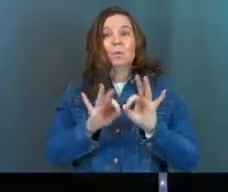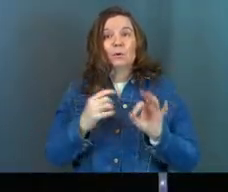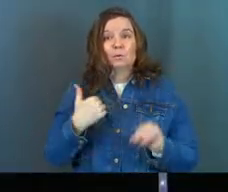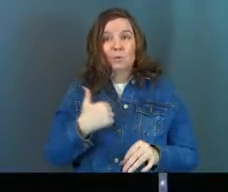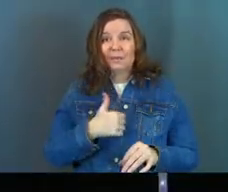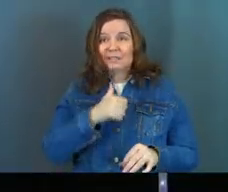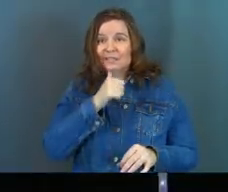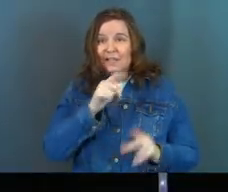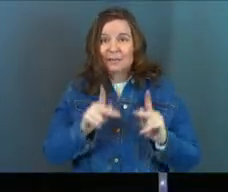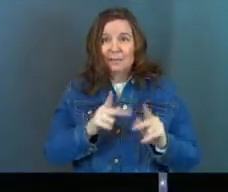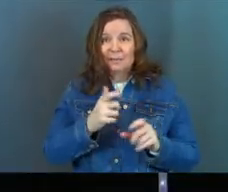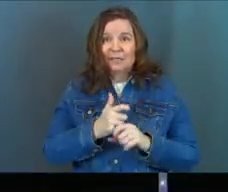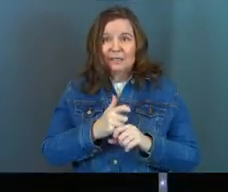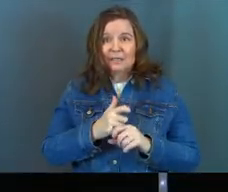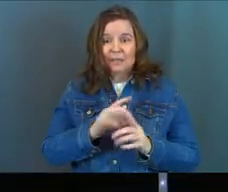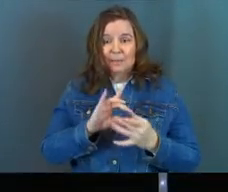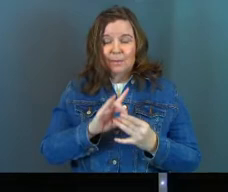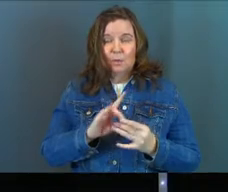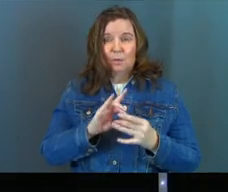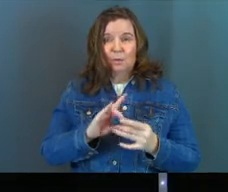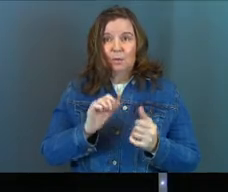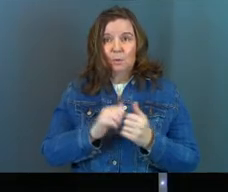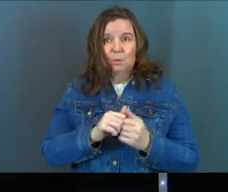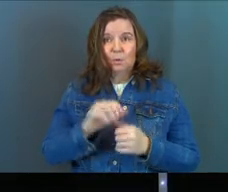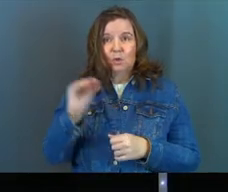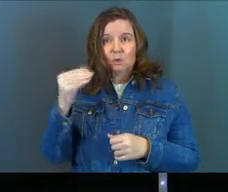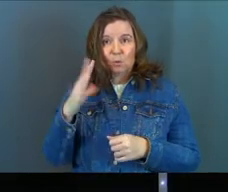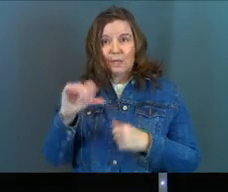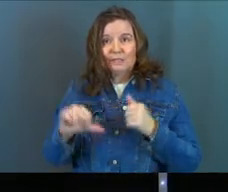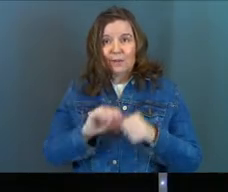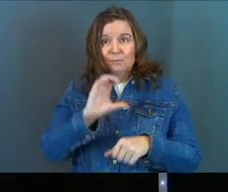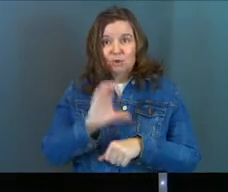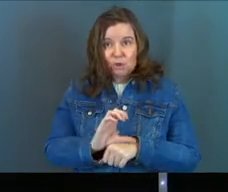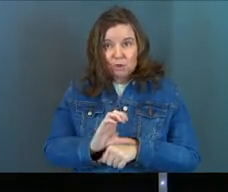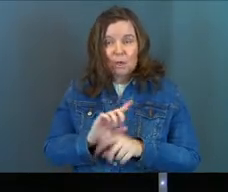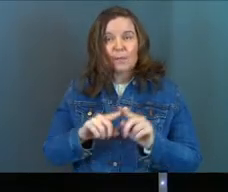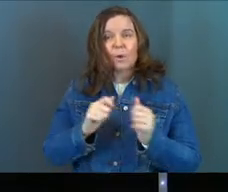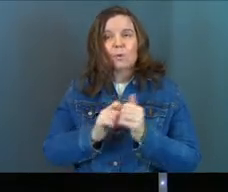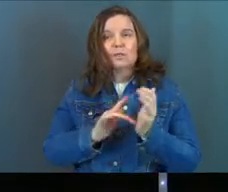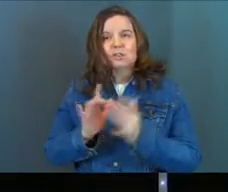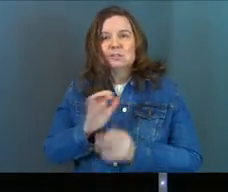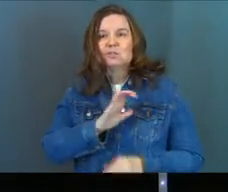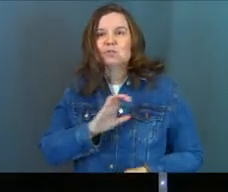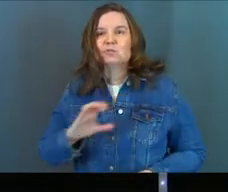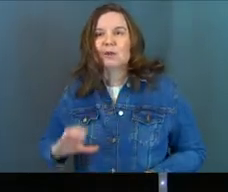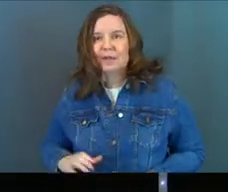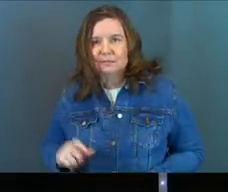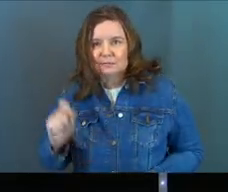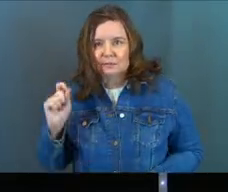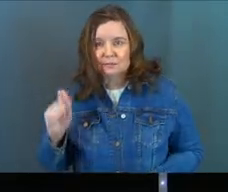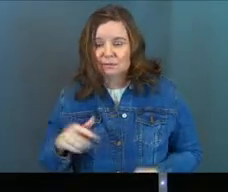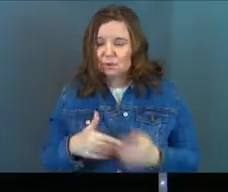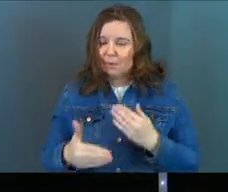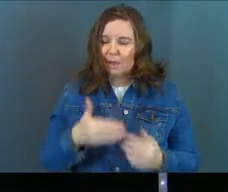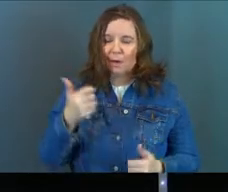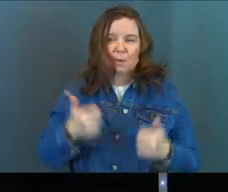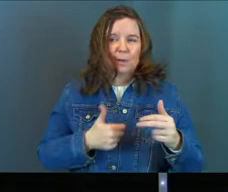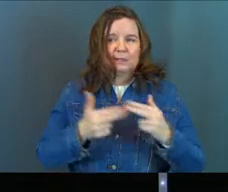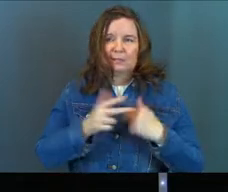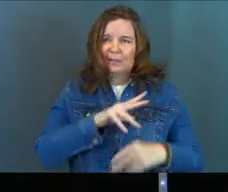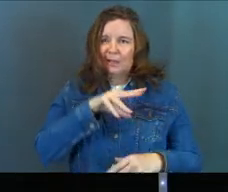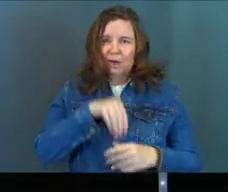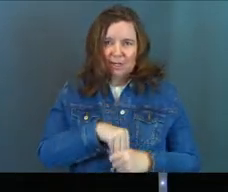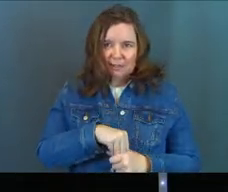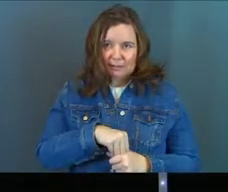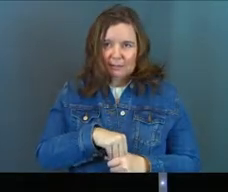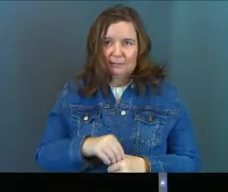to us not that people build a relationship with Grace Fellowship Church, but with Jesus Christ. no matter what building they're